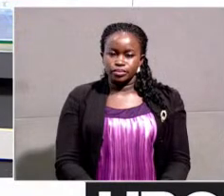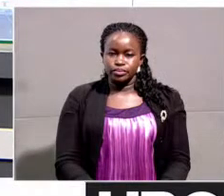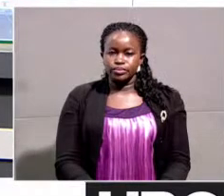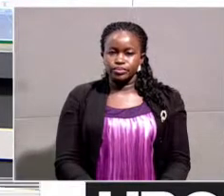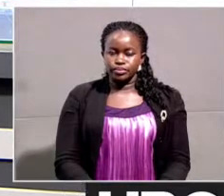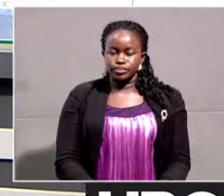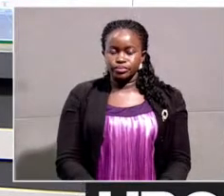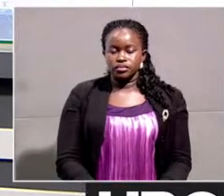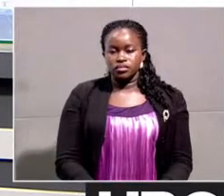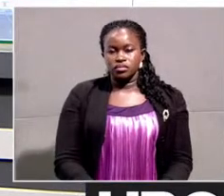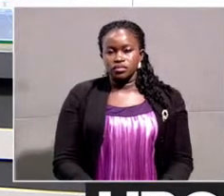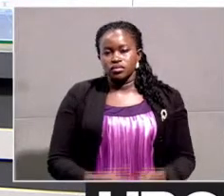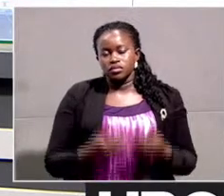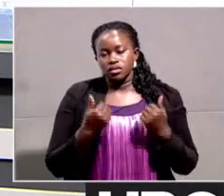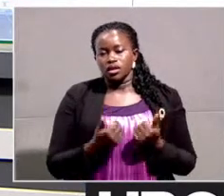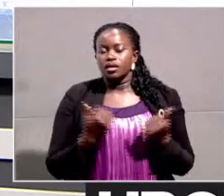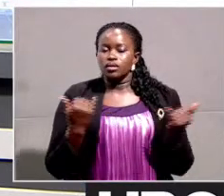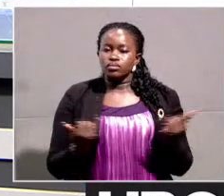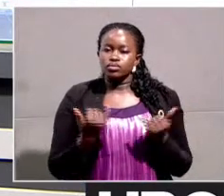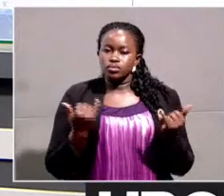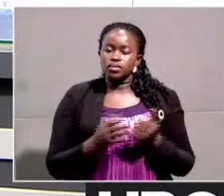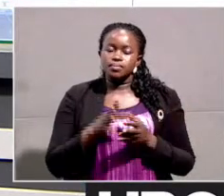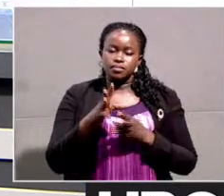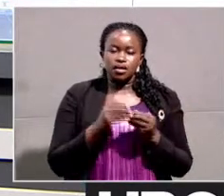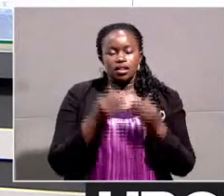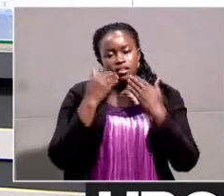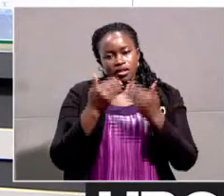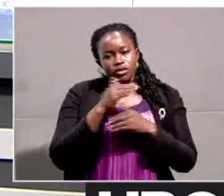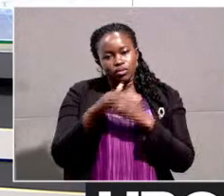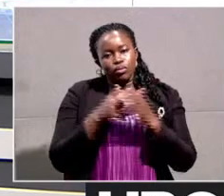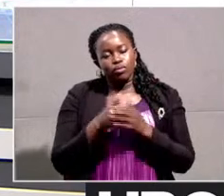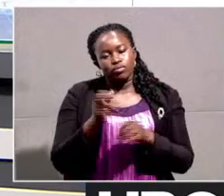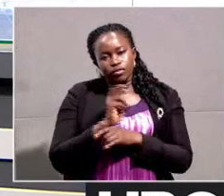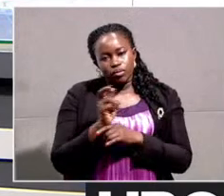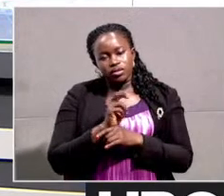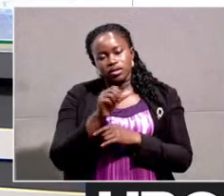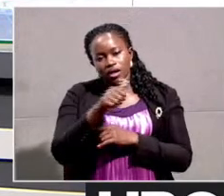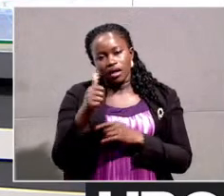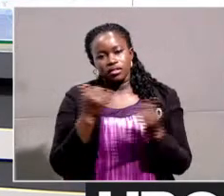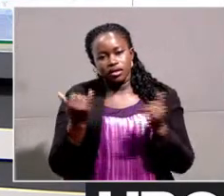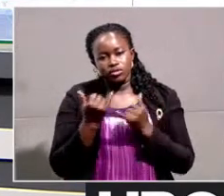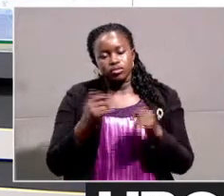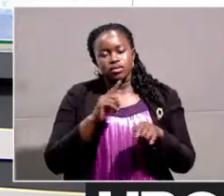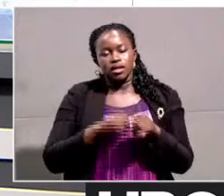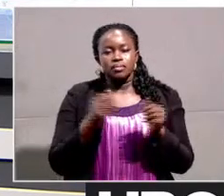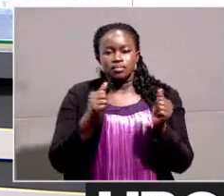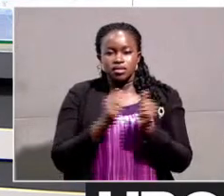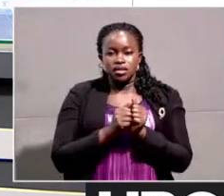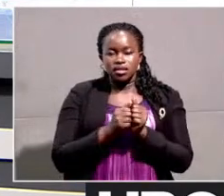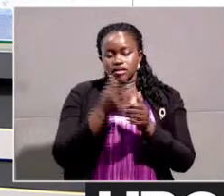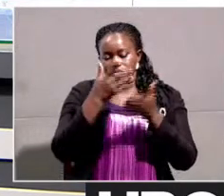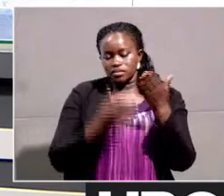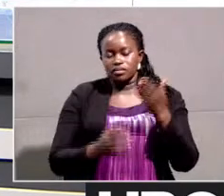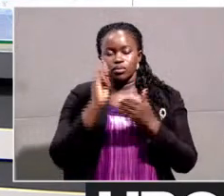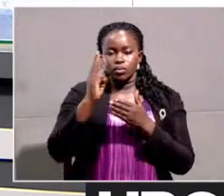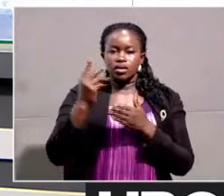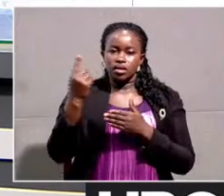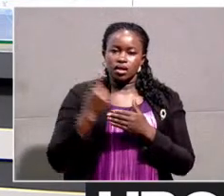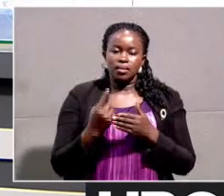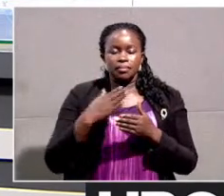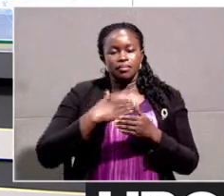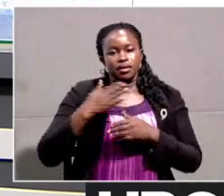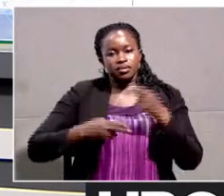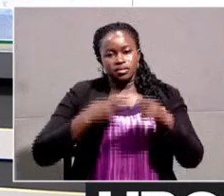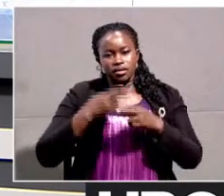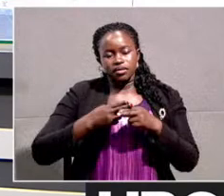That is all we had for you at this point. Thank you so much for watching. We'll have a bigger arrangement at 10 p.m. My name is Michael Jordan Lukomwa with Elizabeth